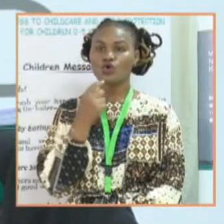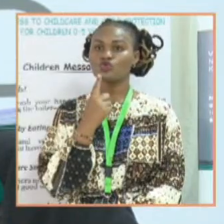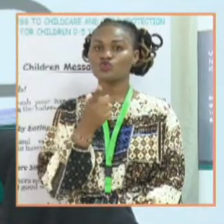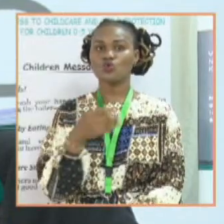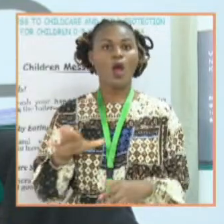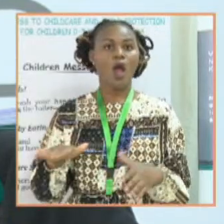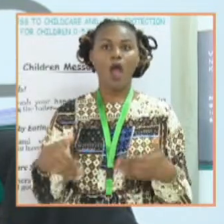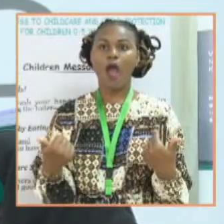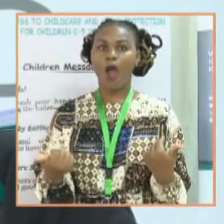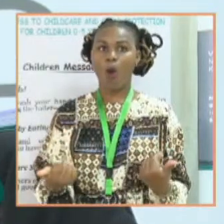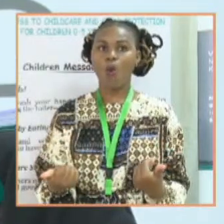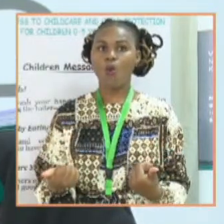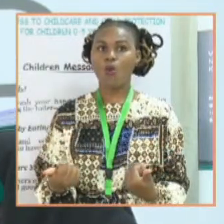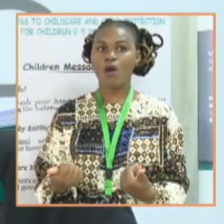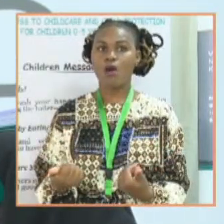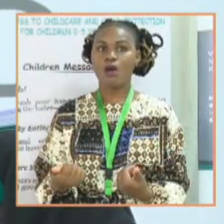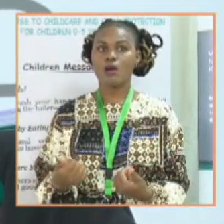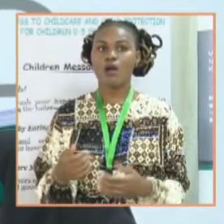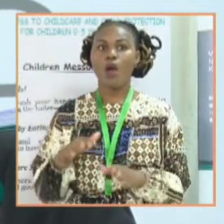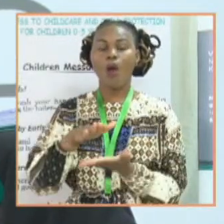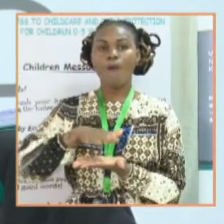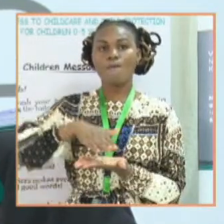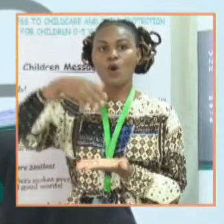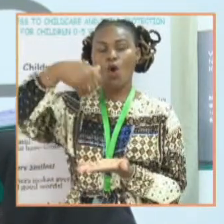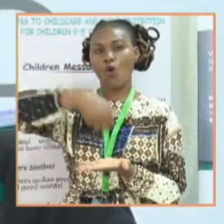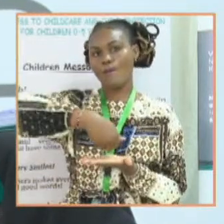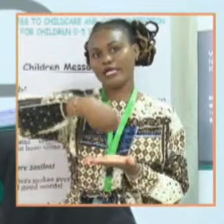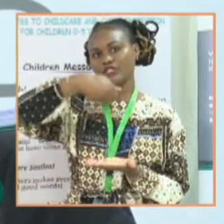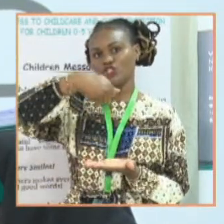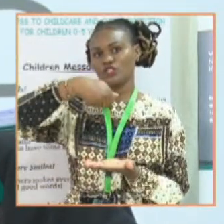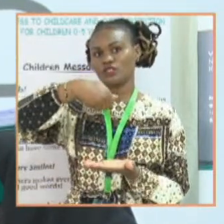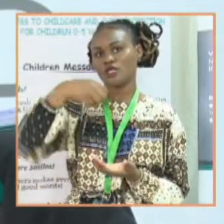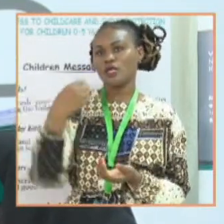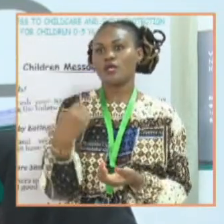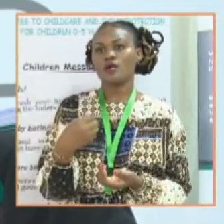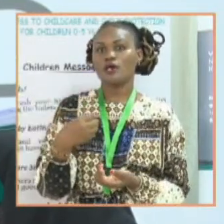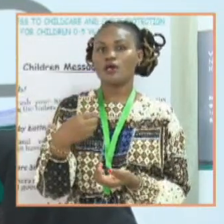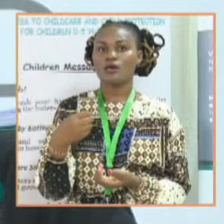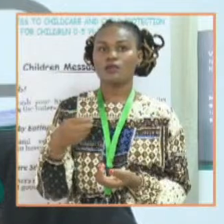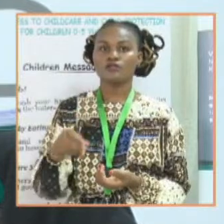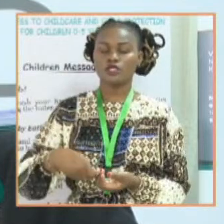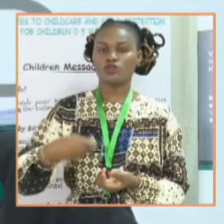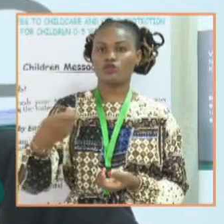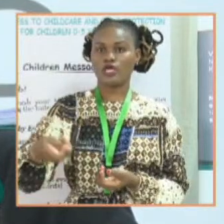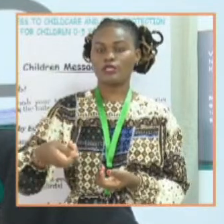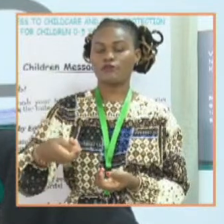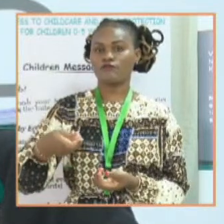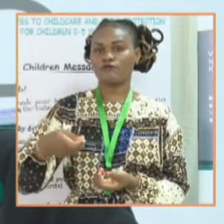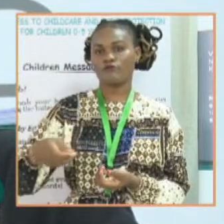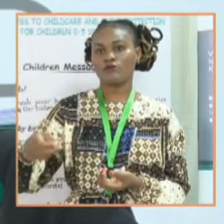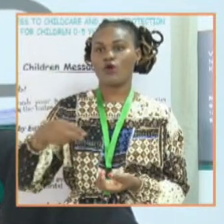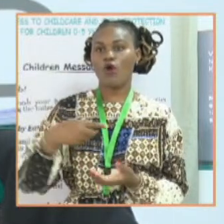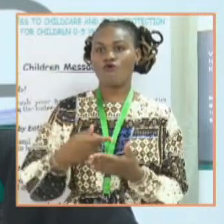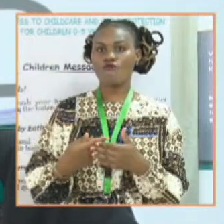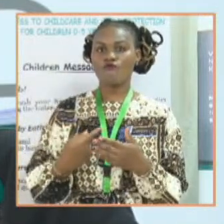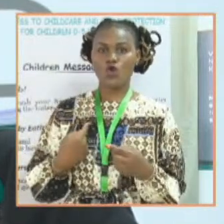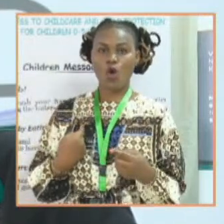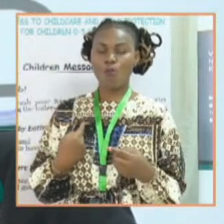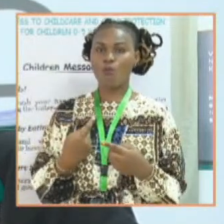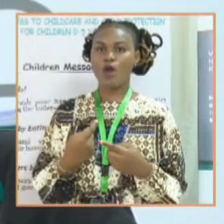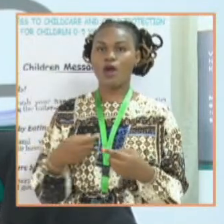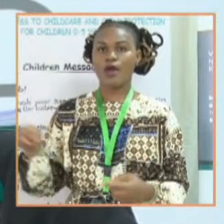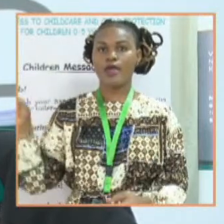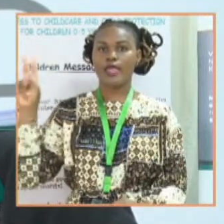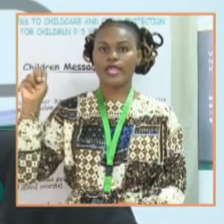supplementary budget, did it go to ECE? That was the question, right? Yeah, so no, it